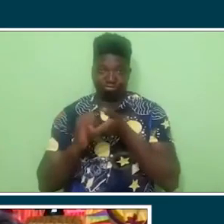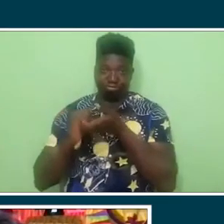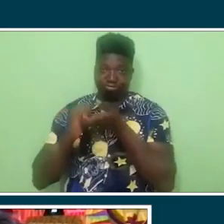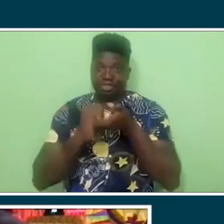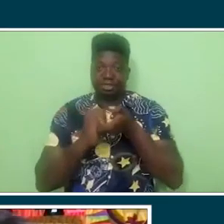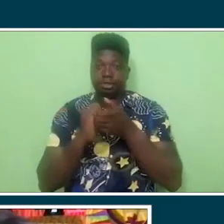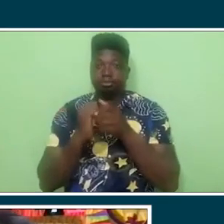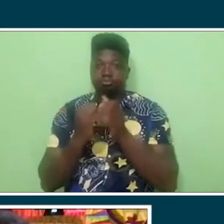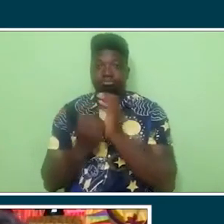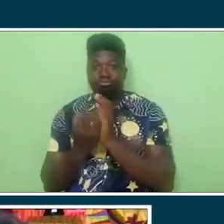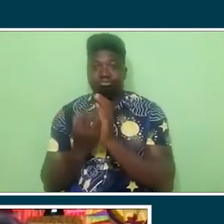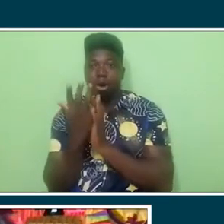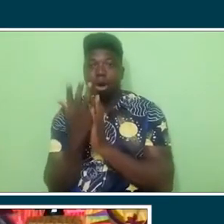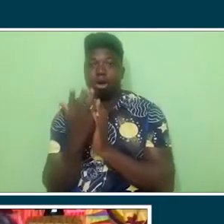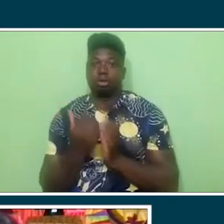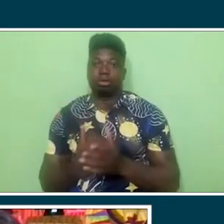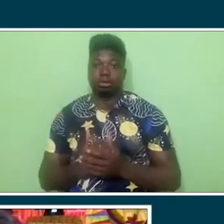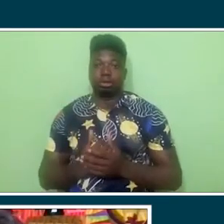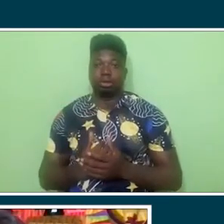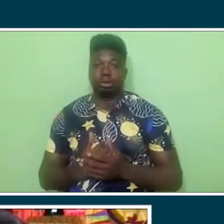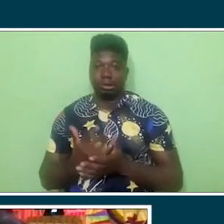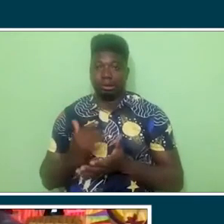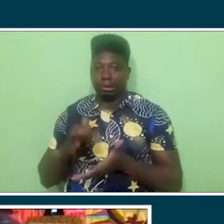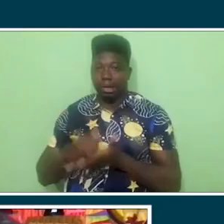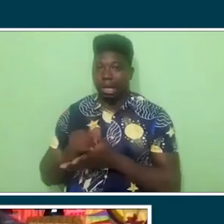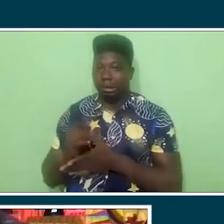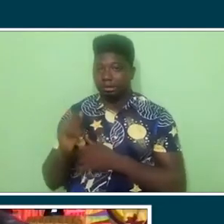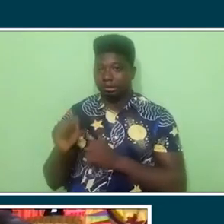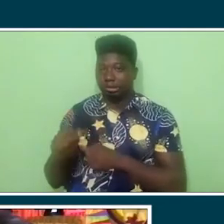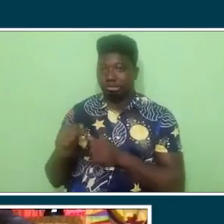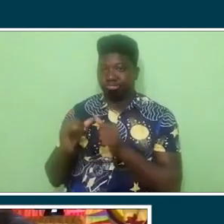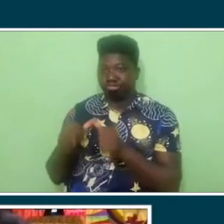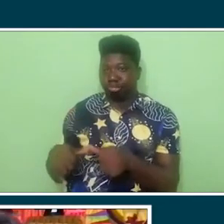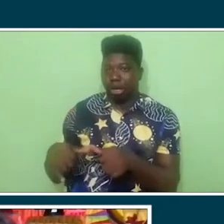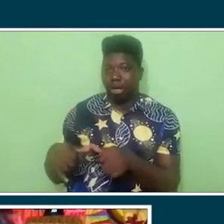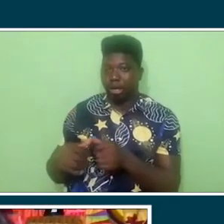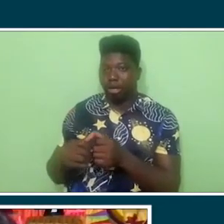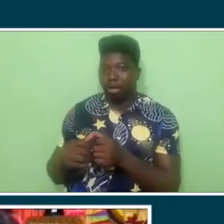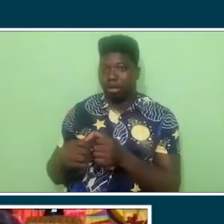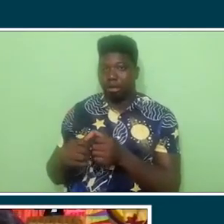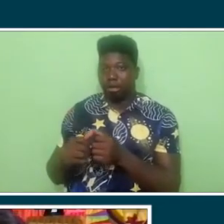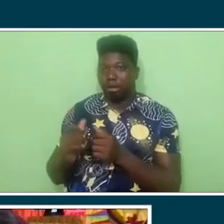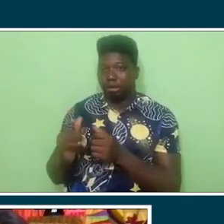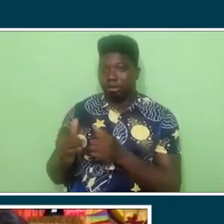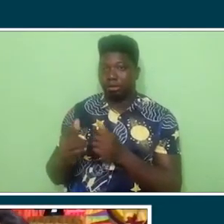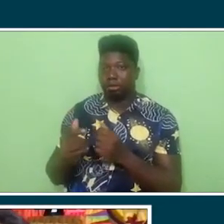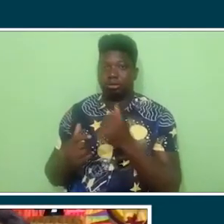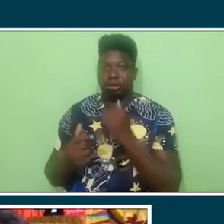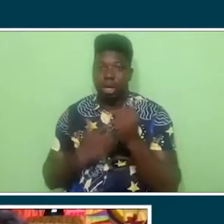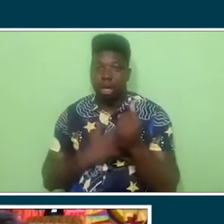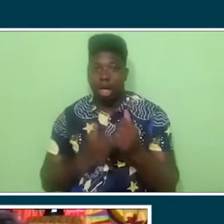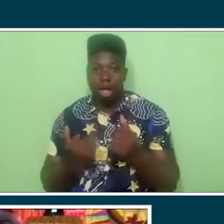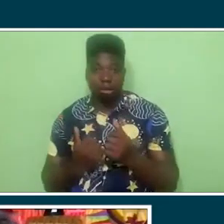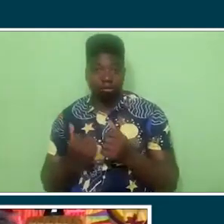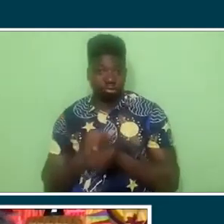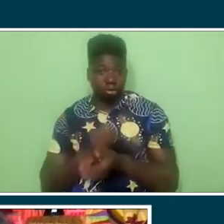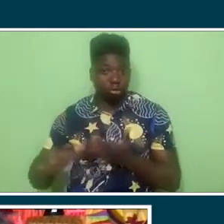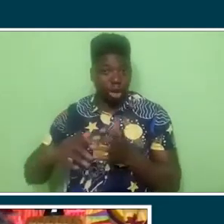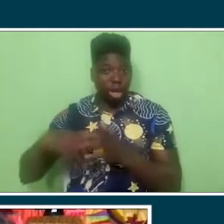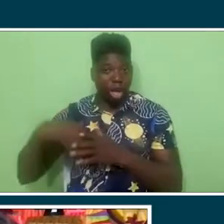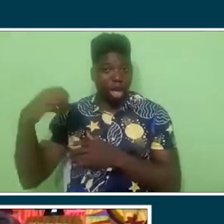that could derail us and distract us away from the goal, which is to come to